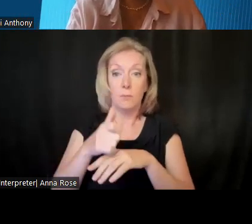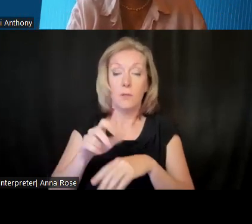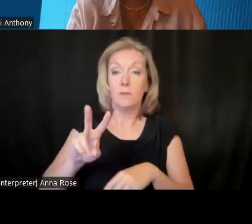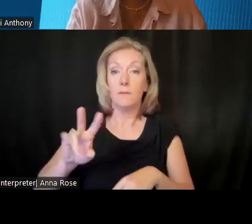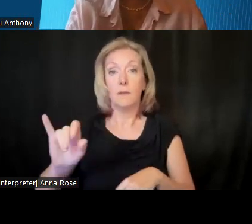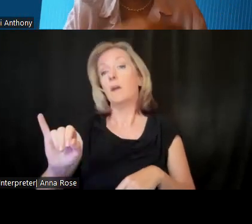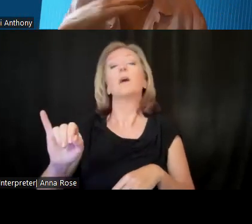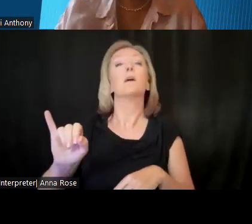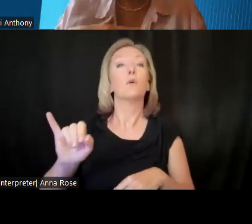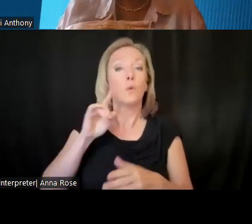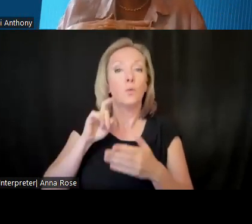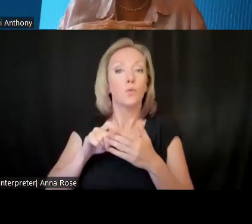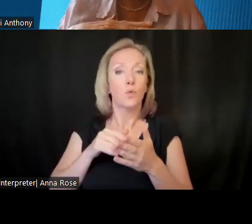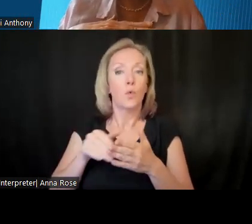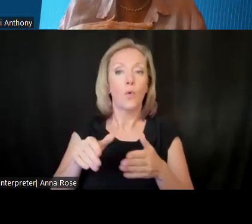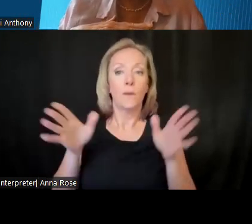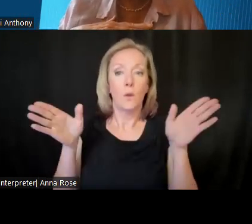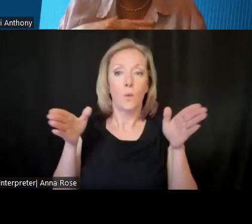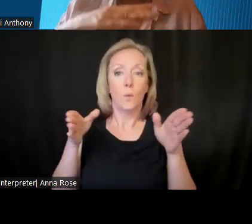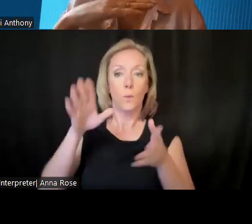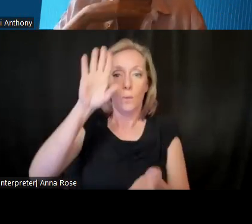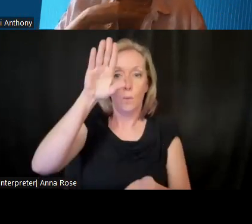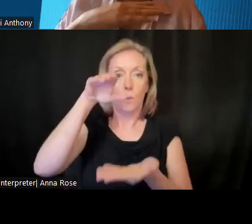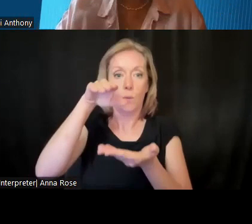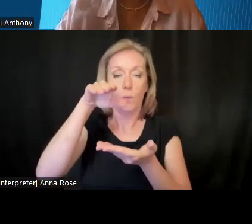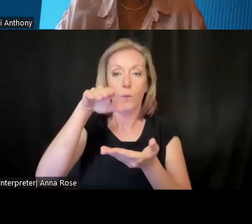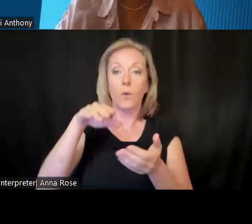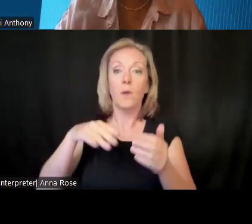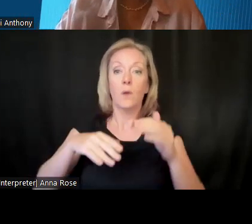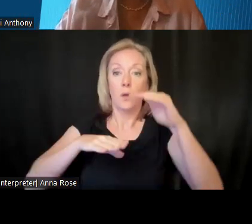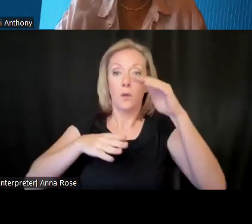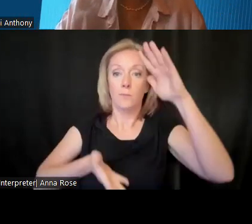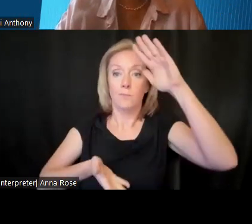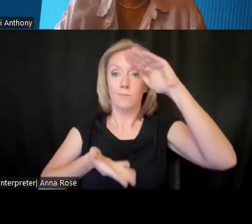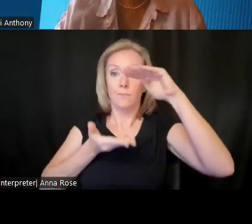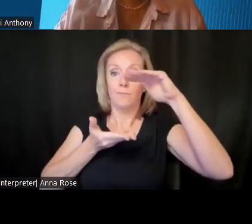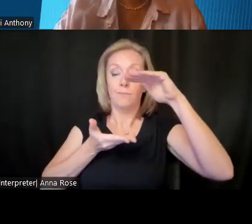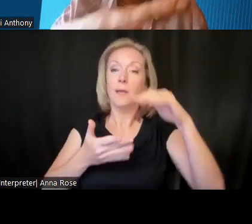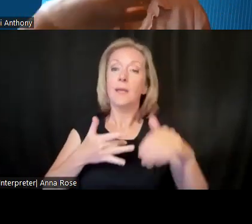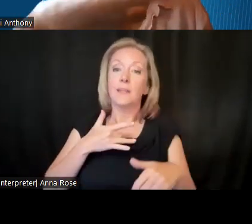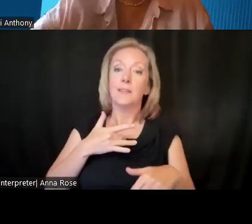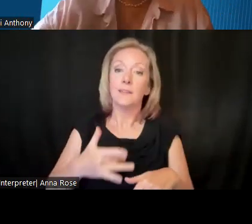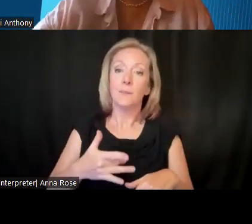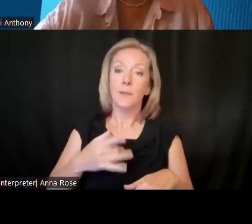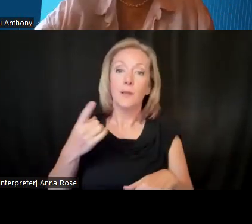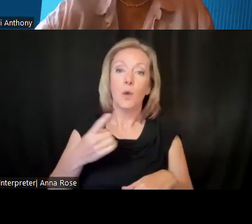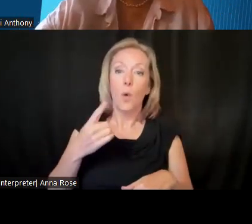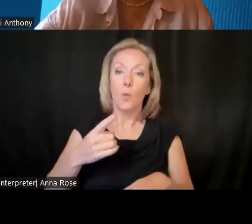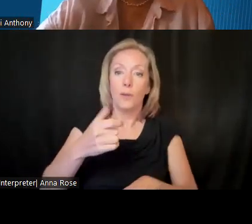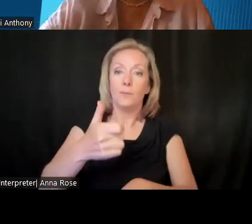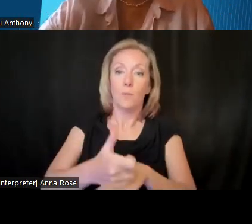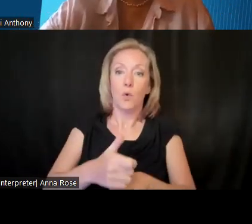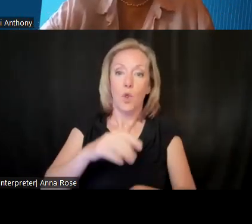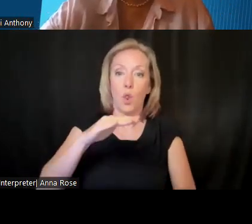a lot of field loss. Sometimes we see lower field loss. And where do we put things for kids to look at? They're sitting on their high chair, things are